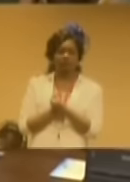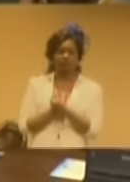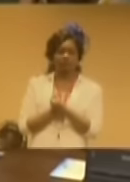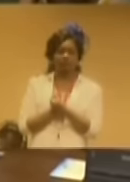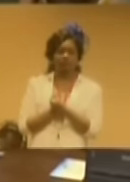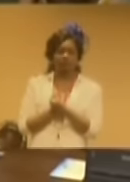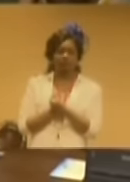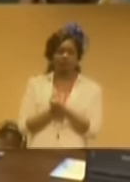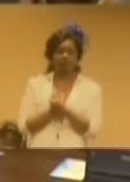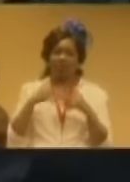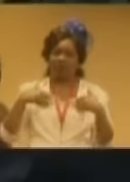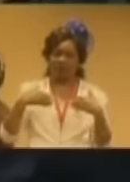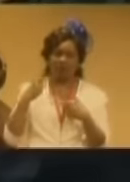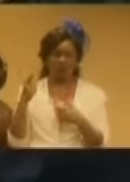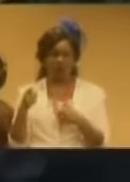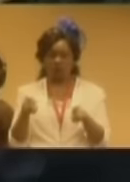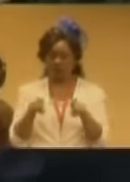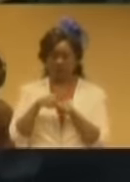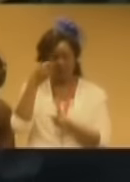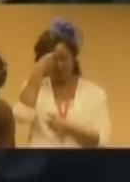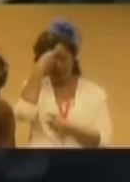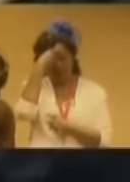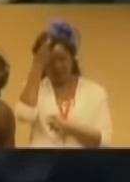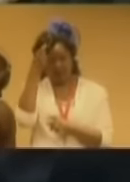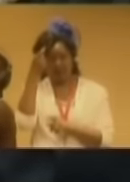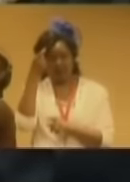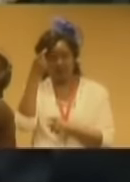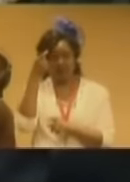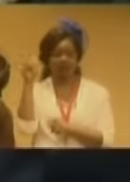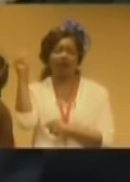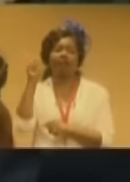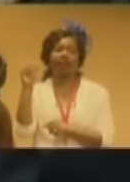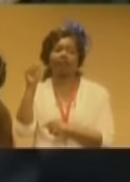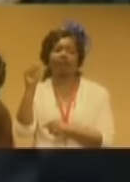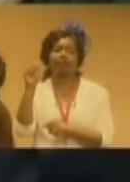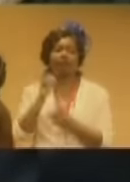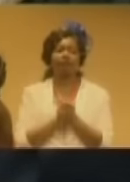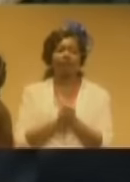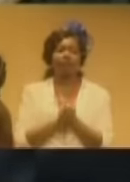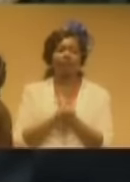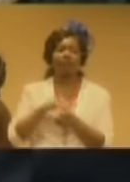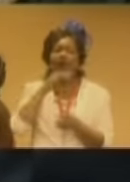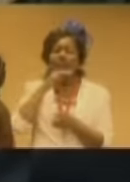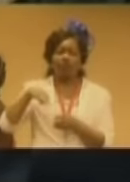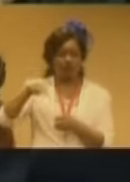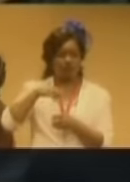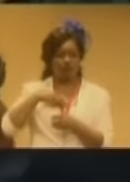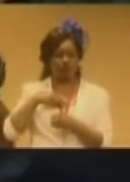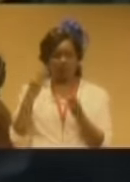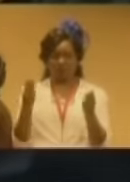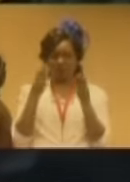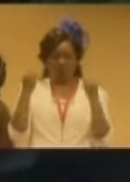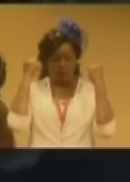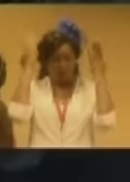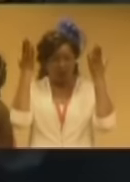The Speaker in the House of Assembly, Themba Msibi, said Parliament hopes to have passed all bills at the end of the 10th Parliament.